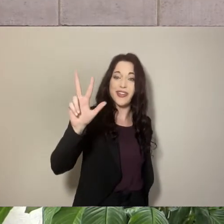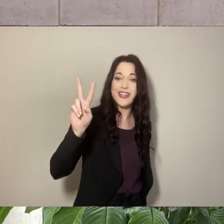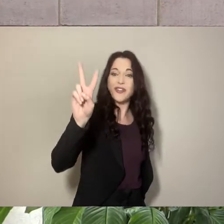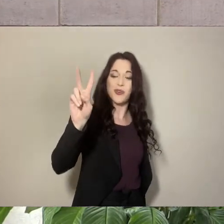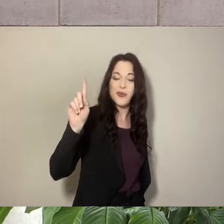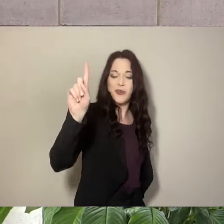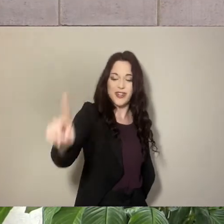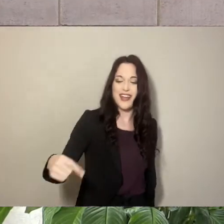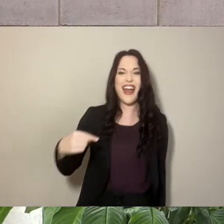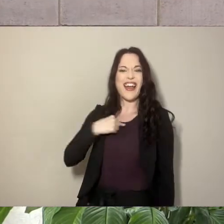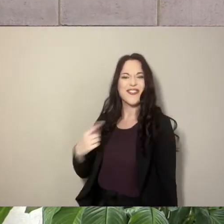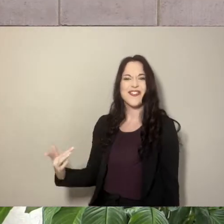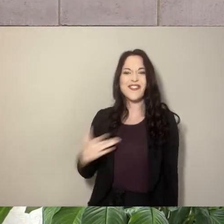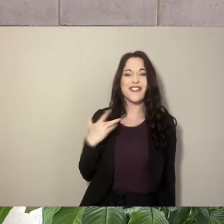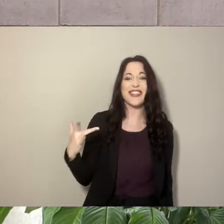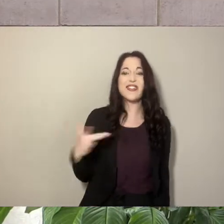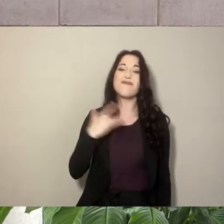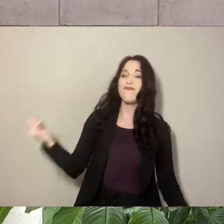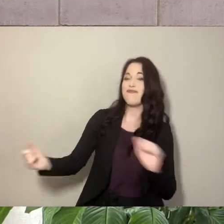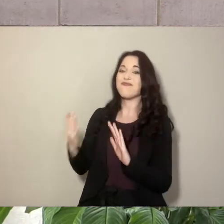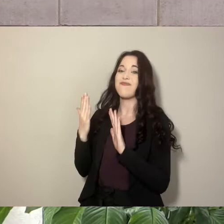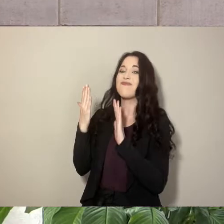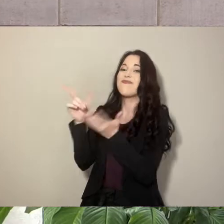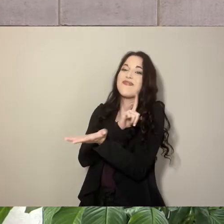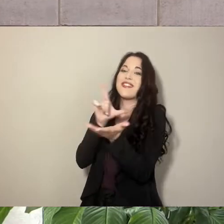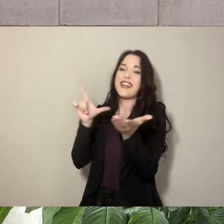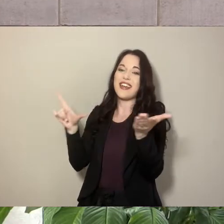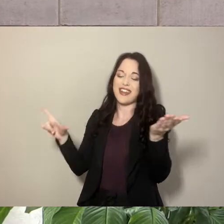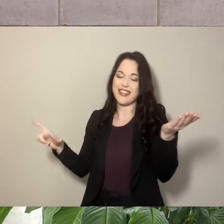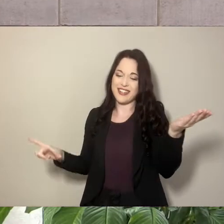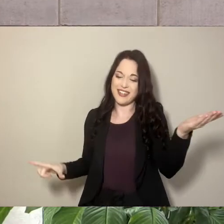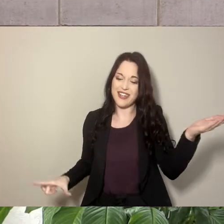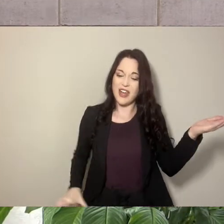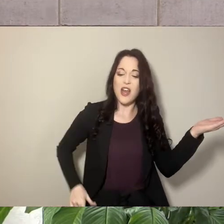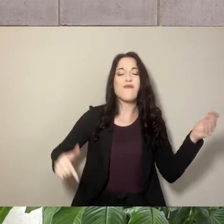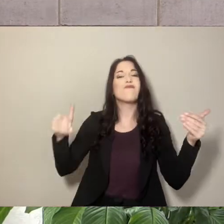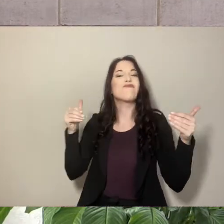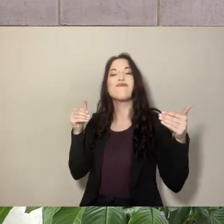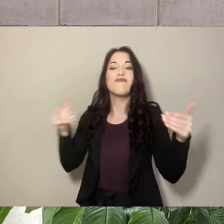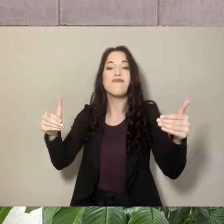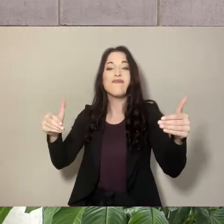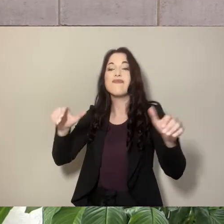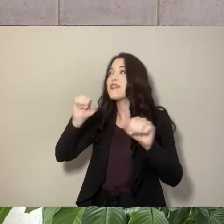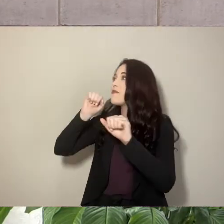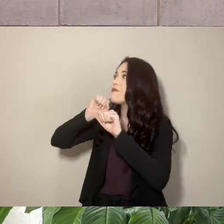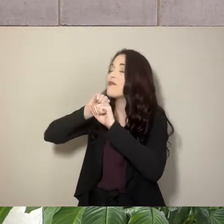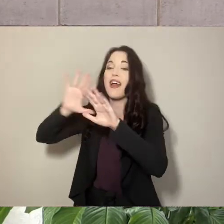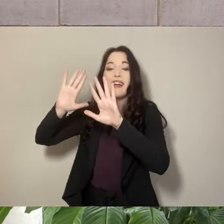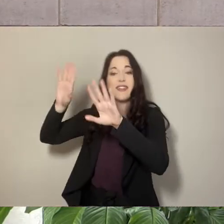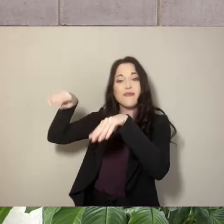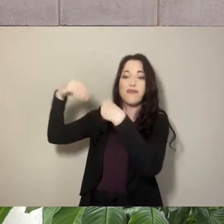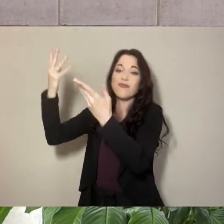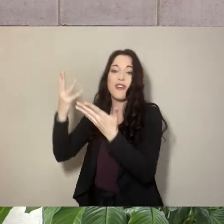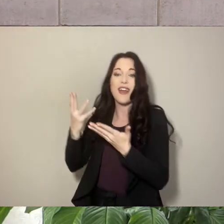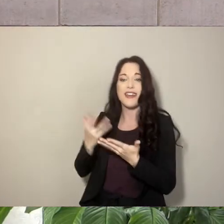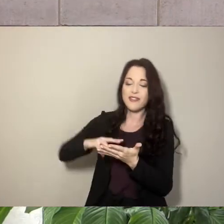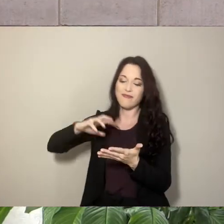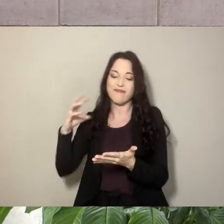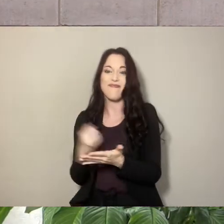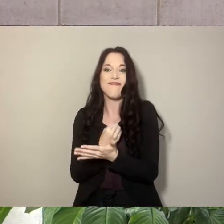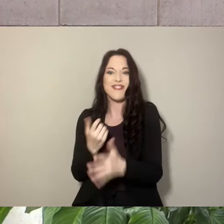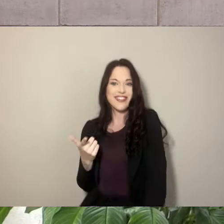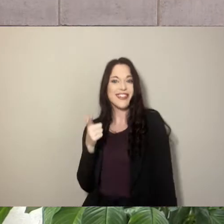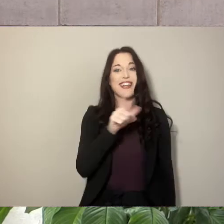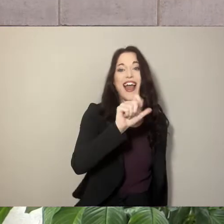4, 3, 2, 1. Come on, Tennis. The presence of the Lord. And I'm gonna get my blessing. Altos, here's your part. I